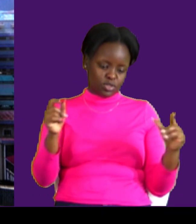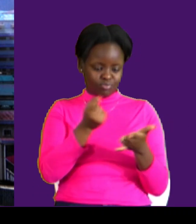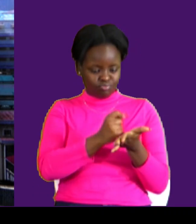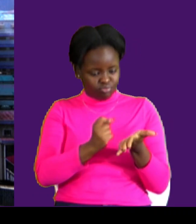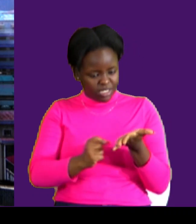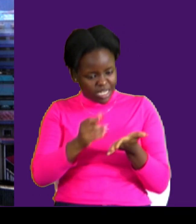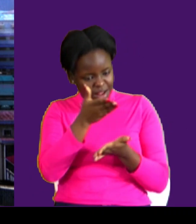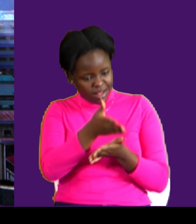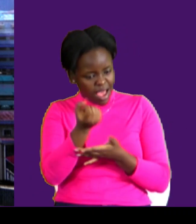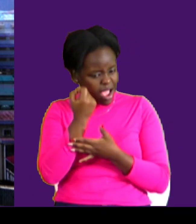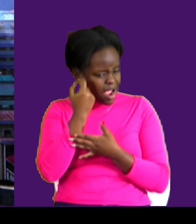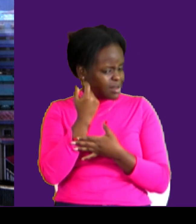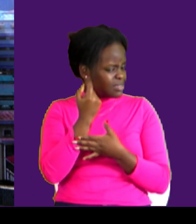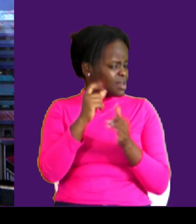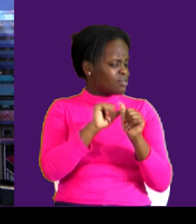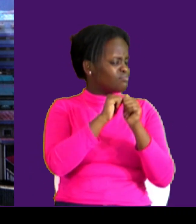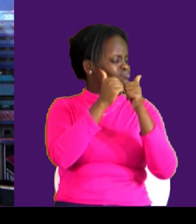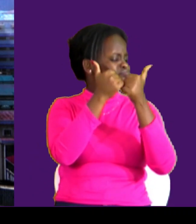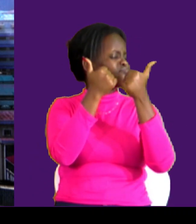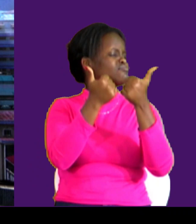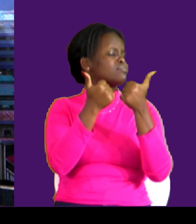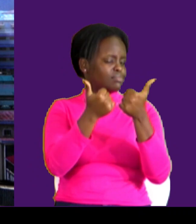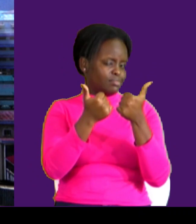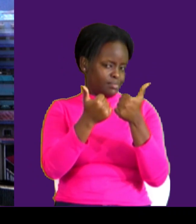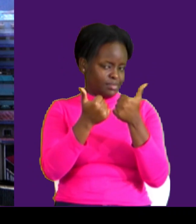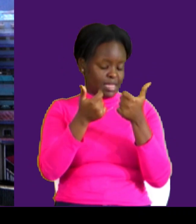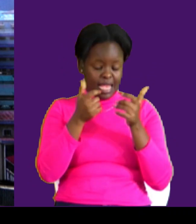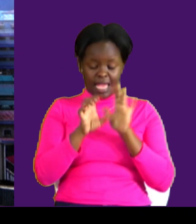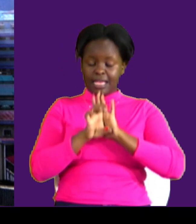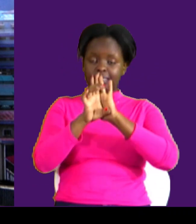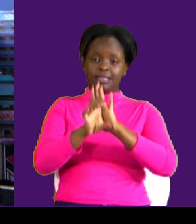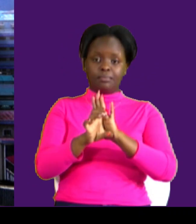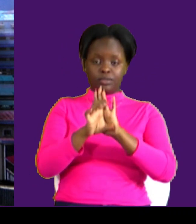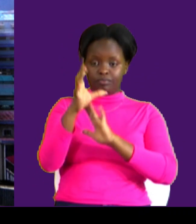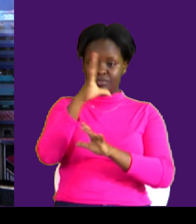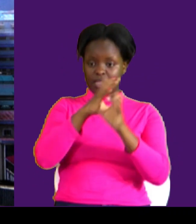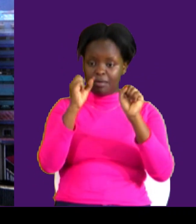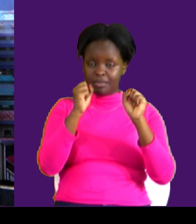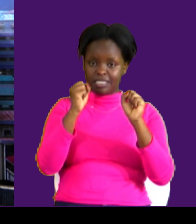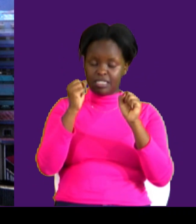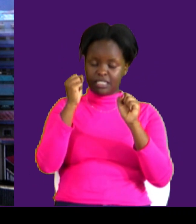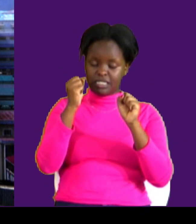written there to understand where was this person. Let's say the president was